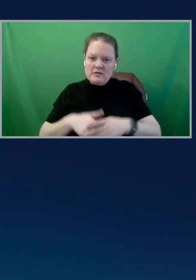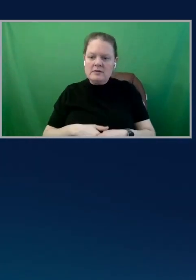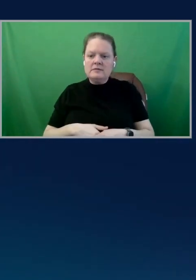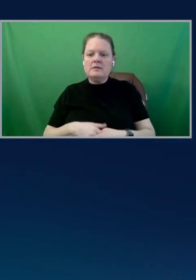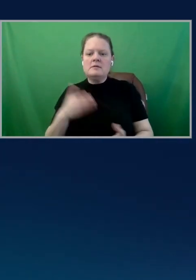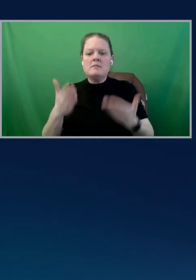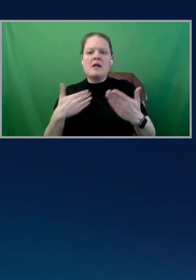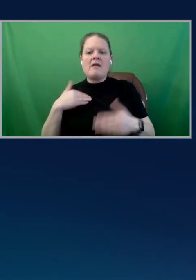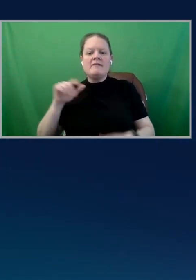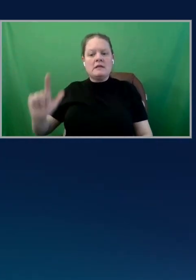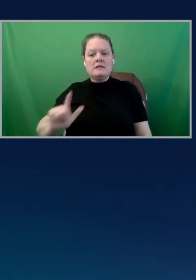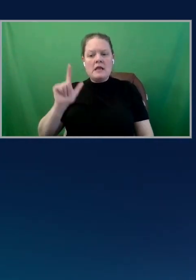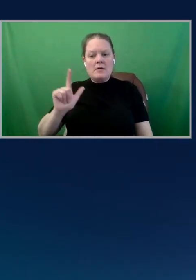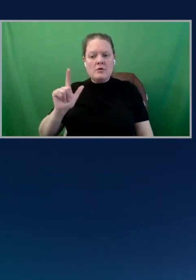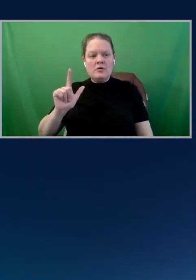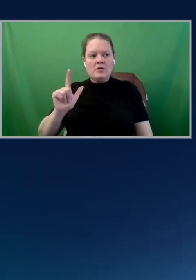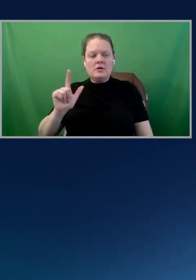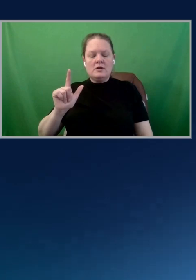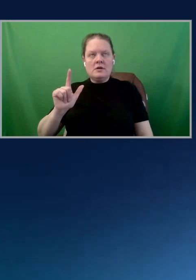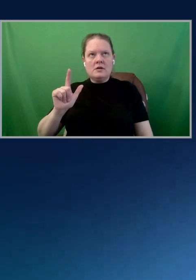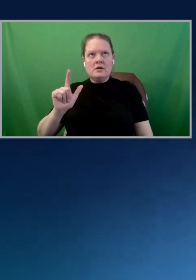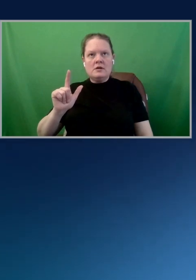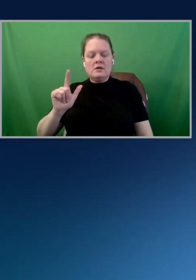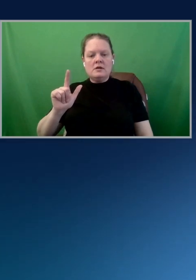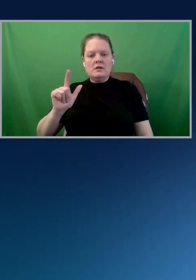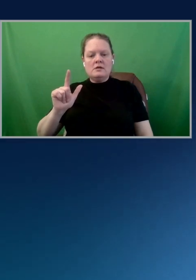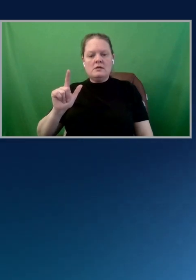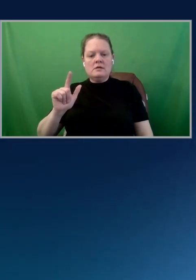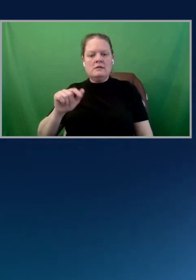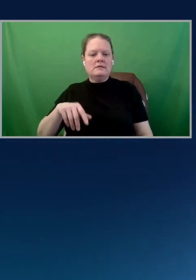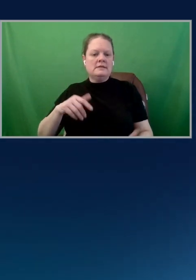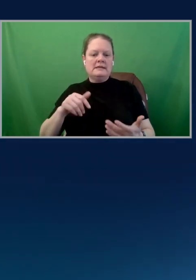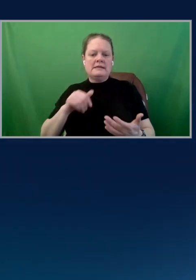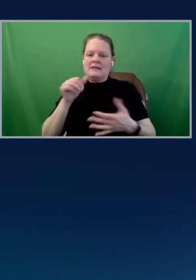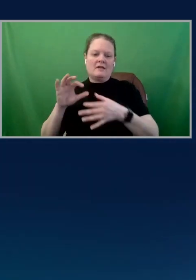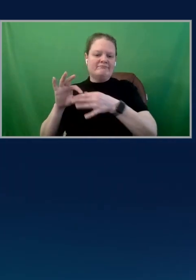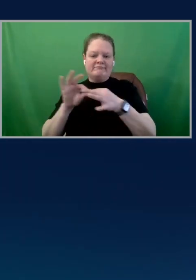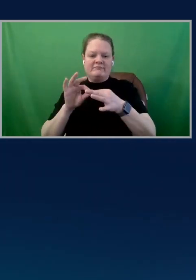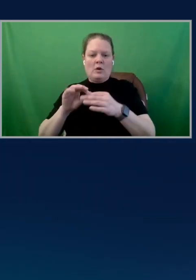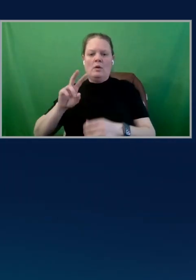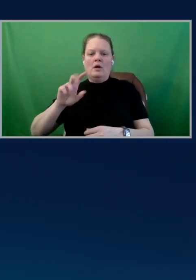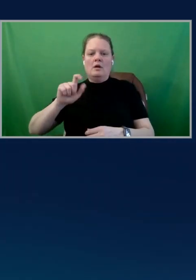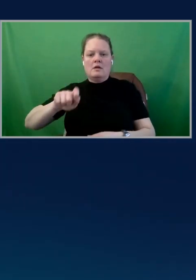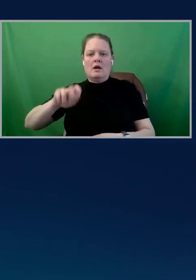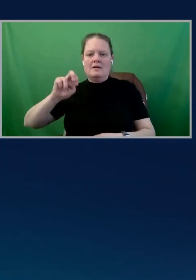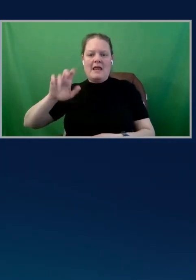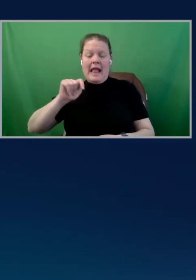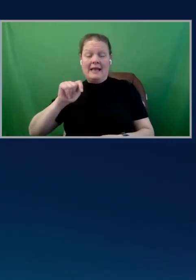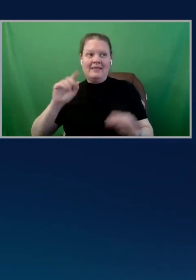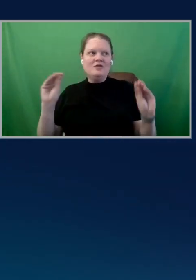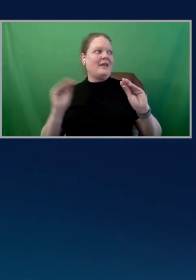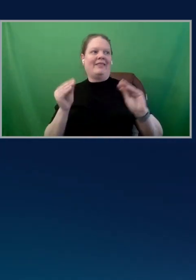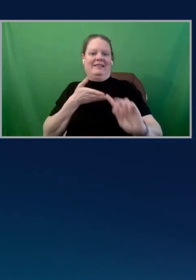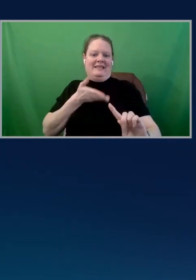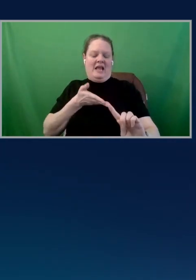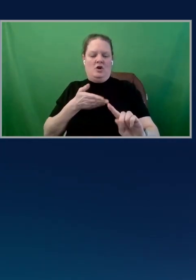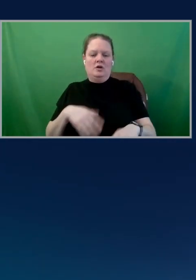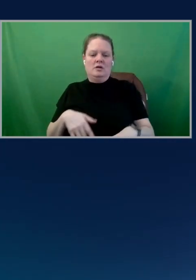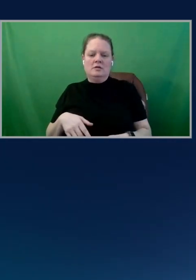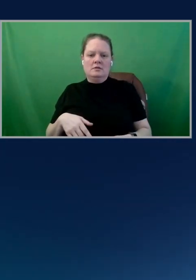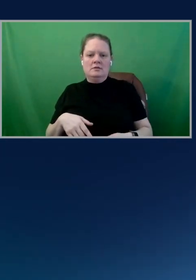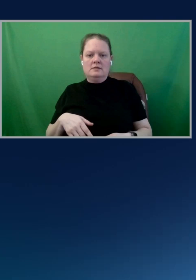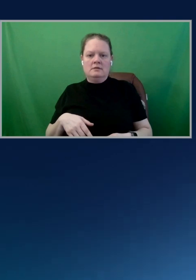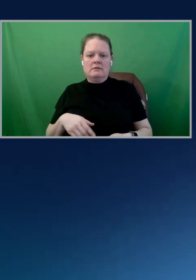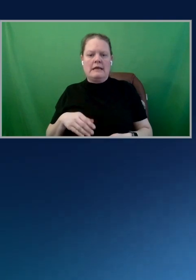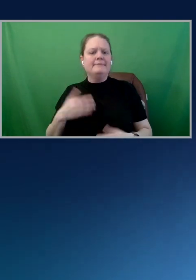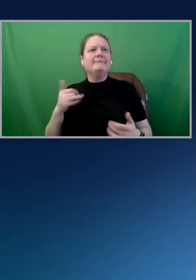that isn't a correspondent to .NET 8. Just doesn't exist. It doesn't exist. It's like a dinosaur, like a